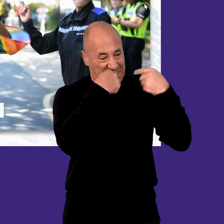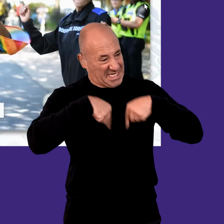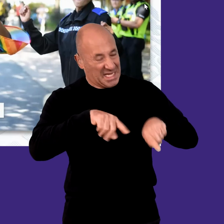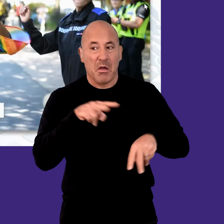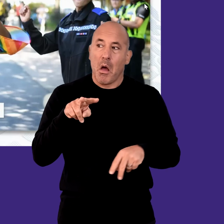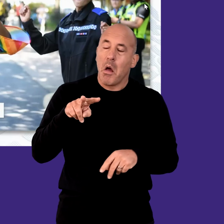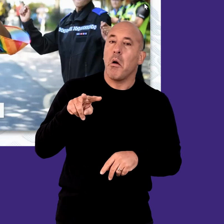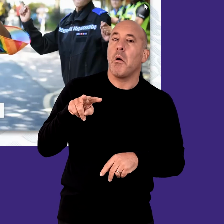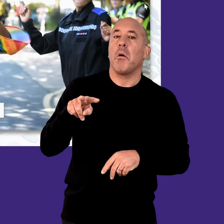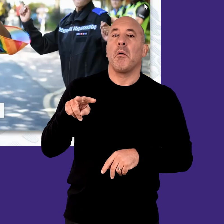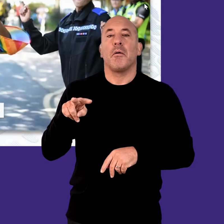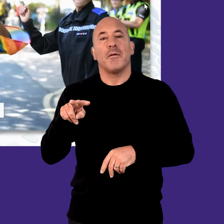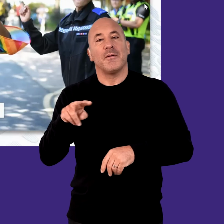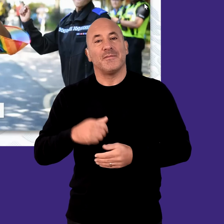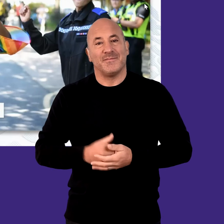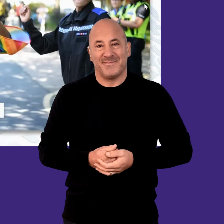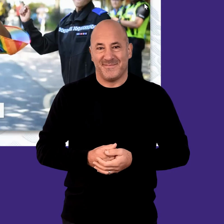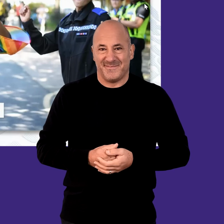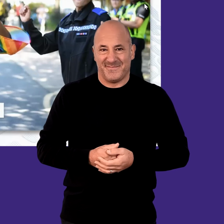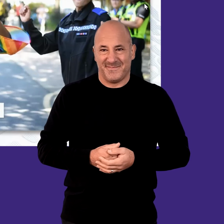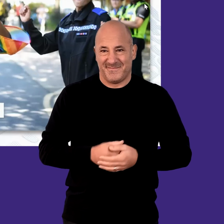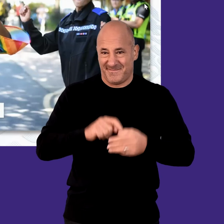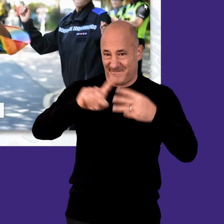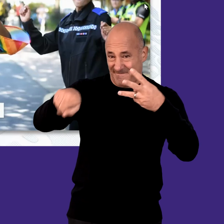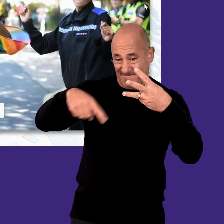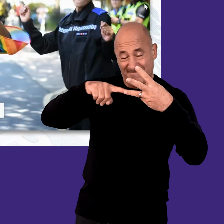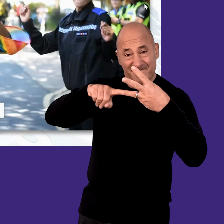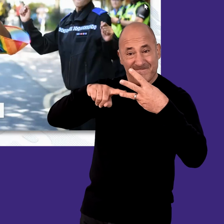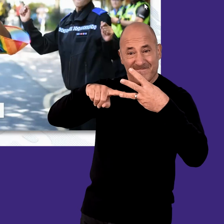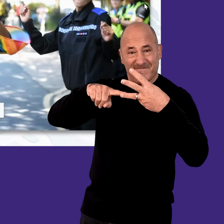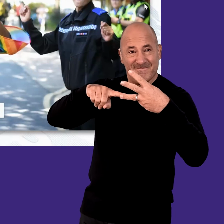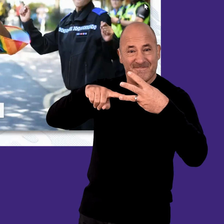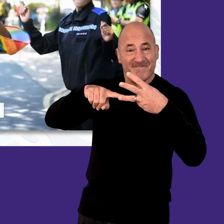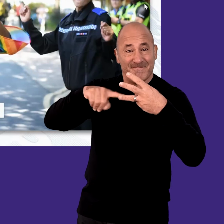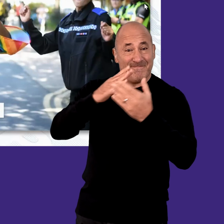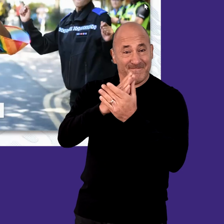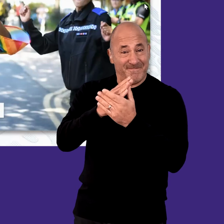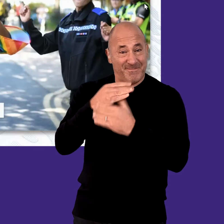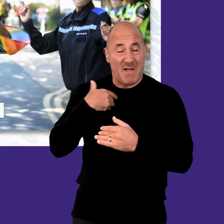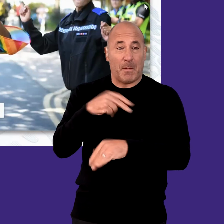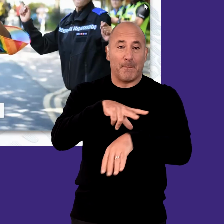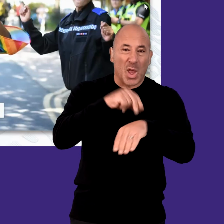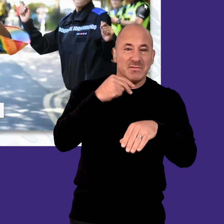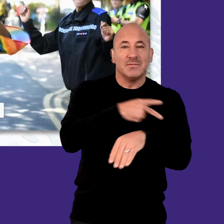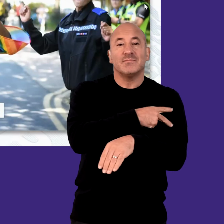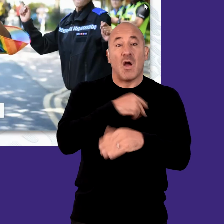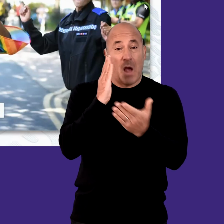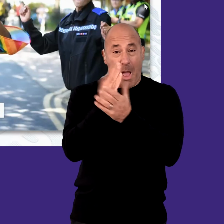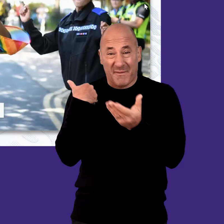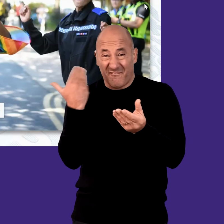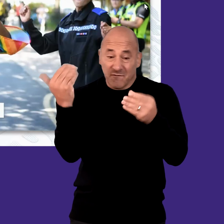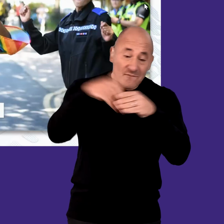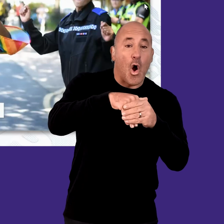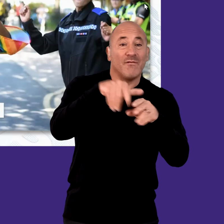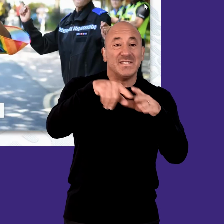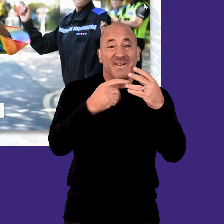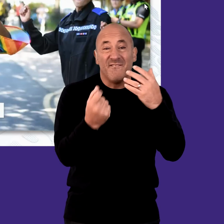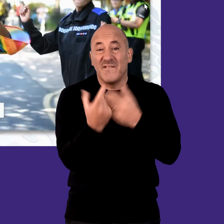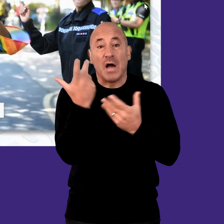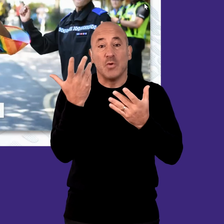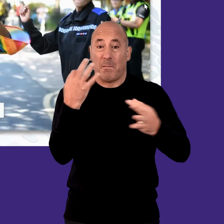to talk to members of the community and to be a bit visible presence there for them. The third tier then is actually we had officers